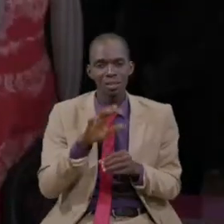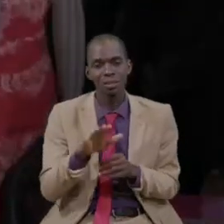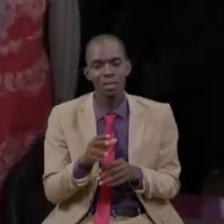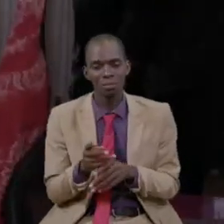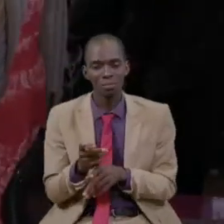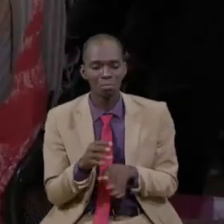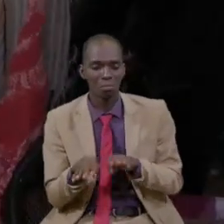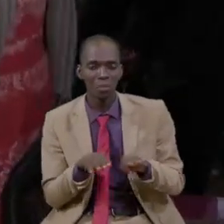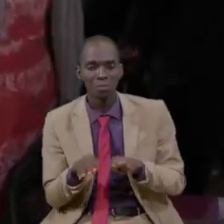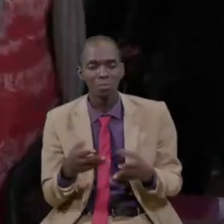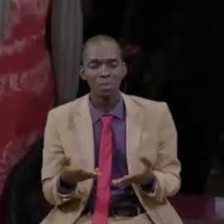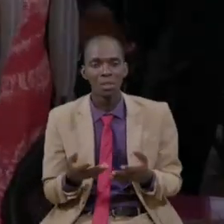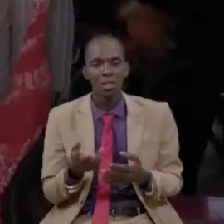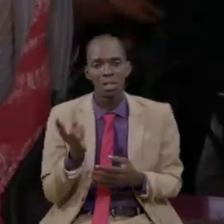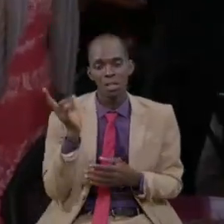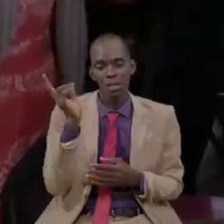Careless in character.